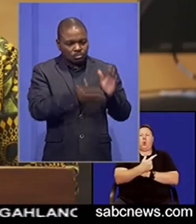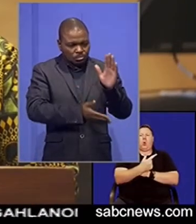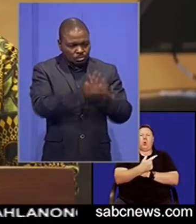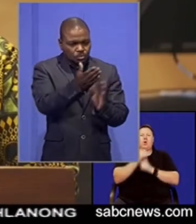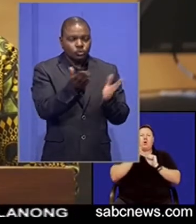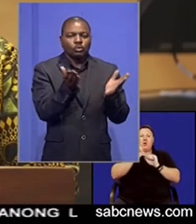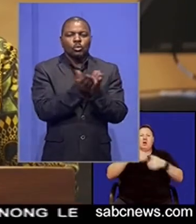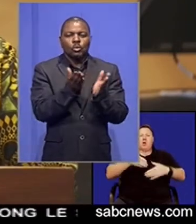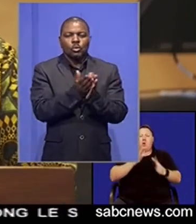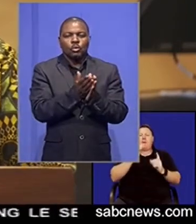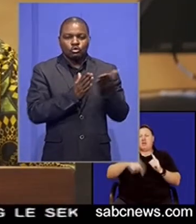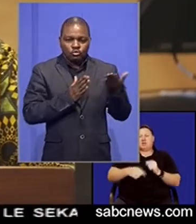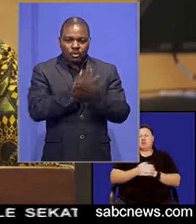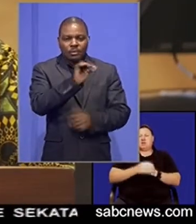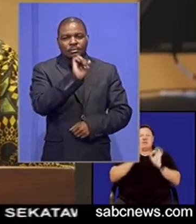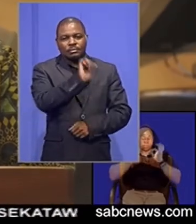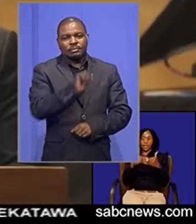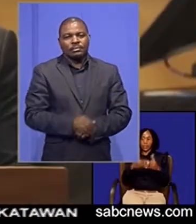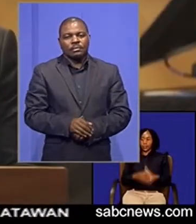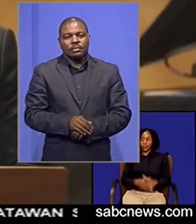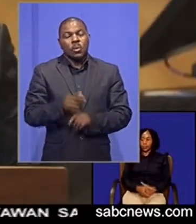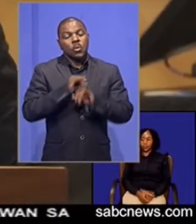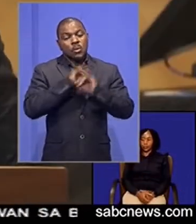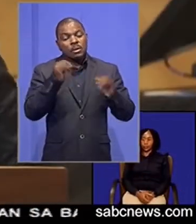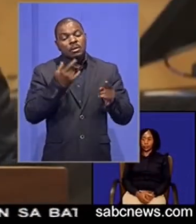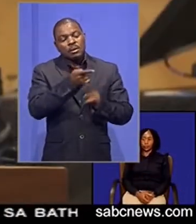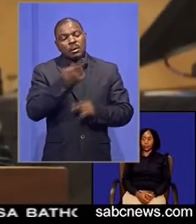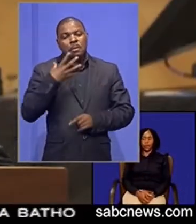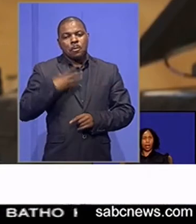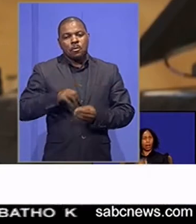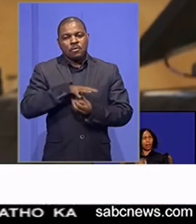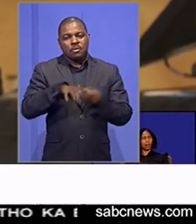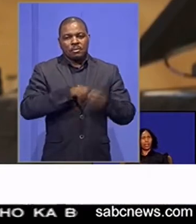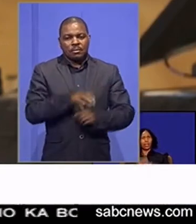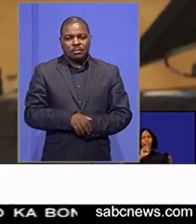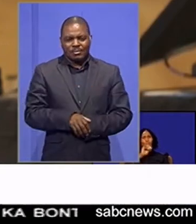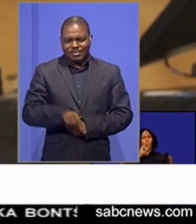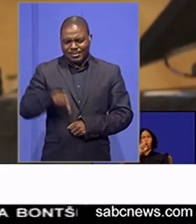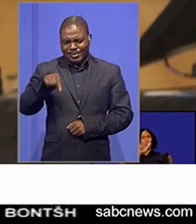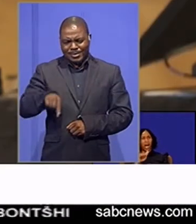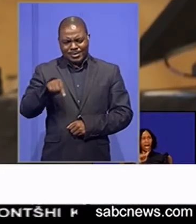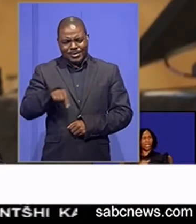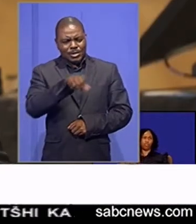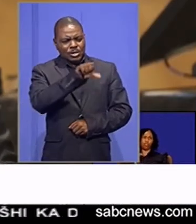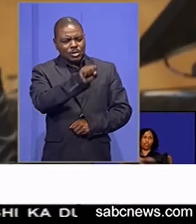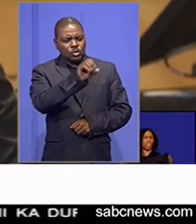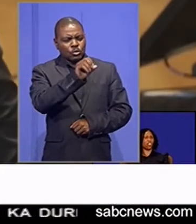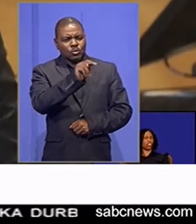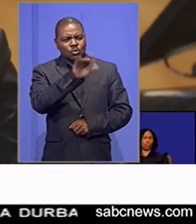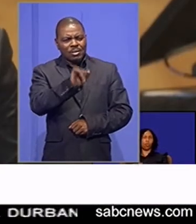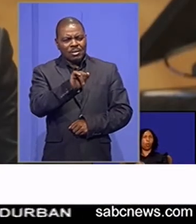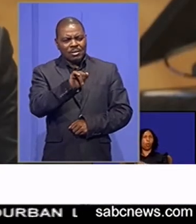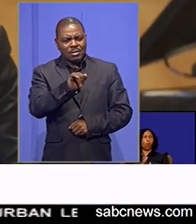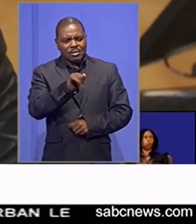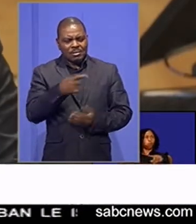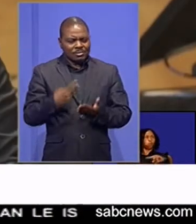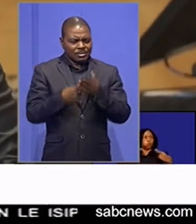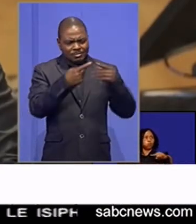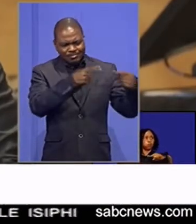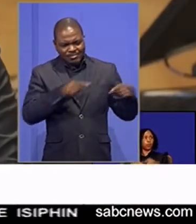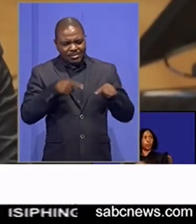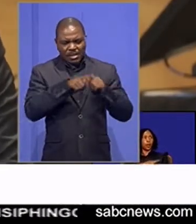birthright, especially children from the poor families. This is a strange sona to debate because large parts of